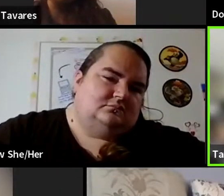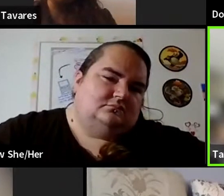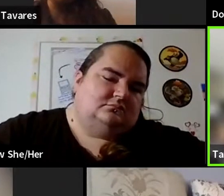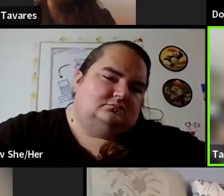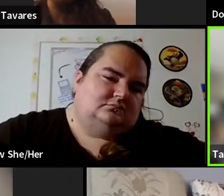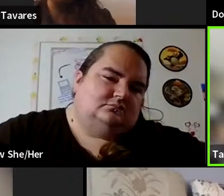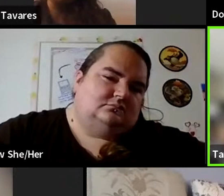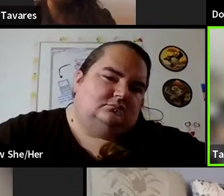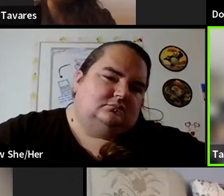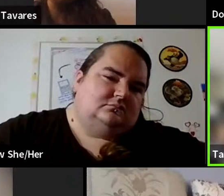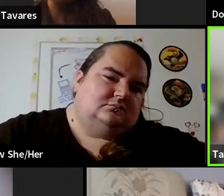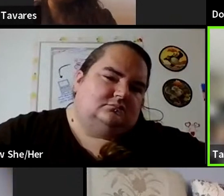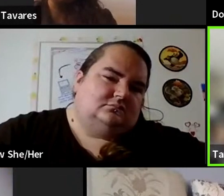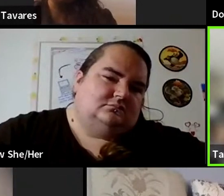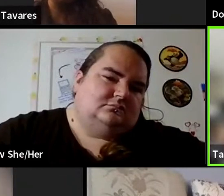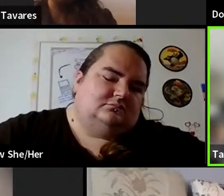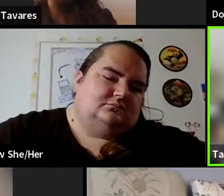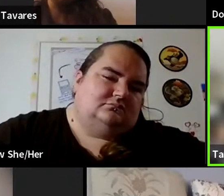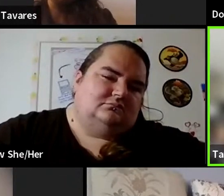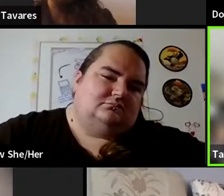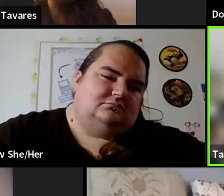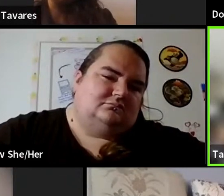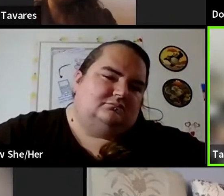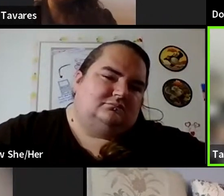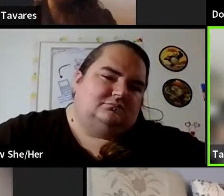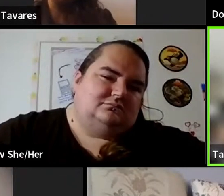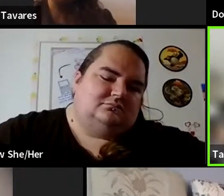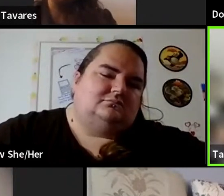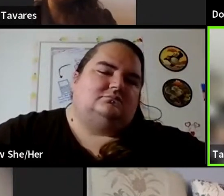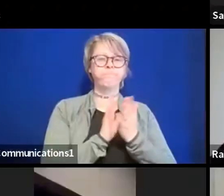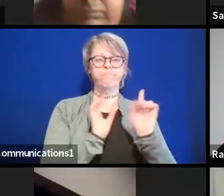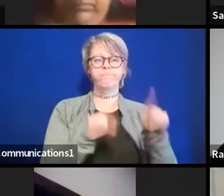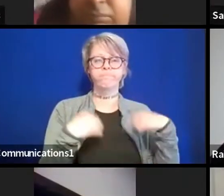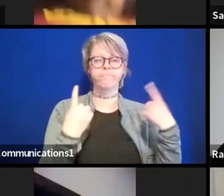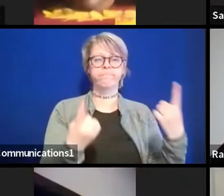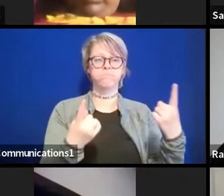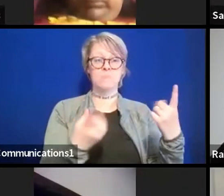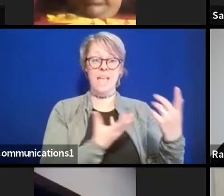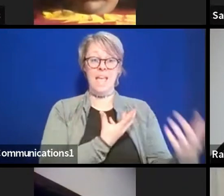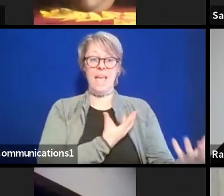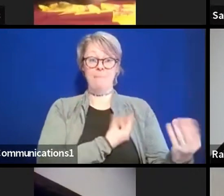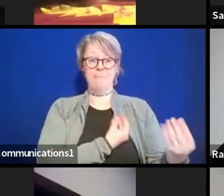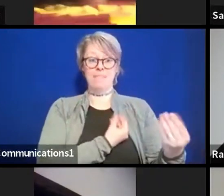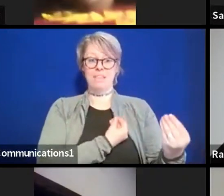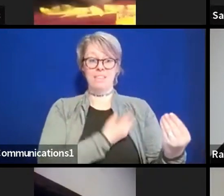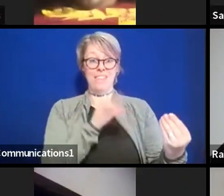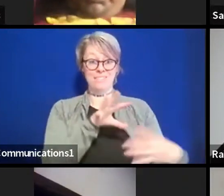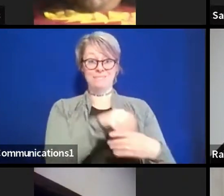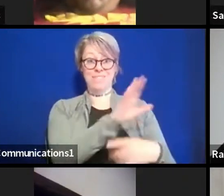the training, and they've gone to school for so many years, and empathy was not part of the